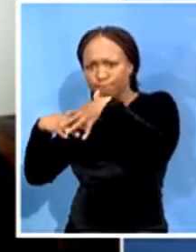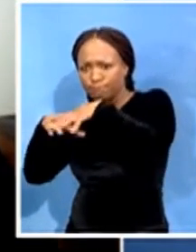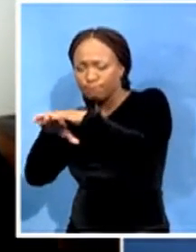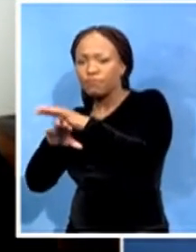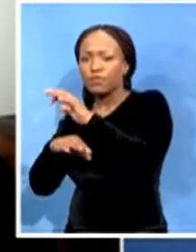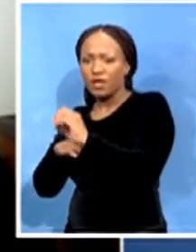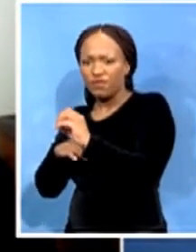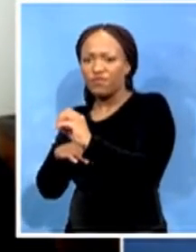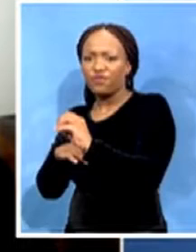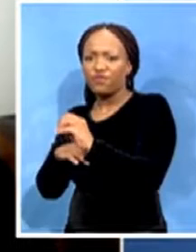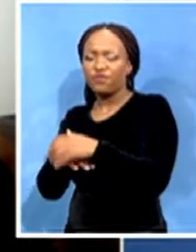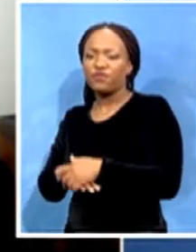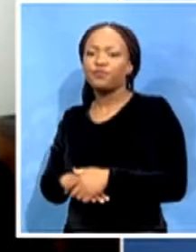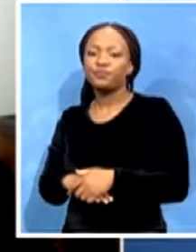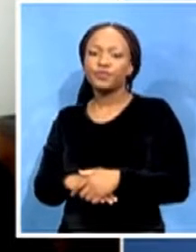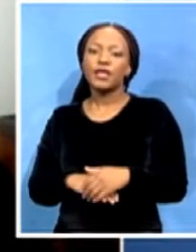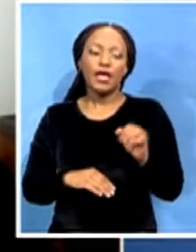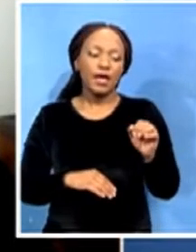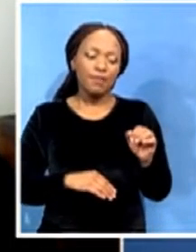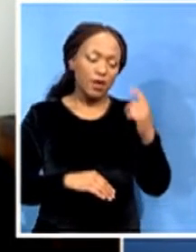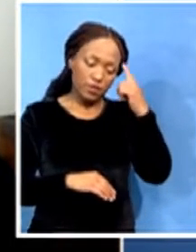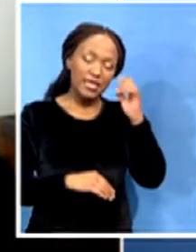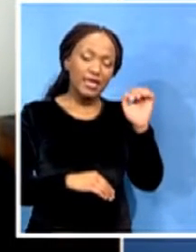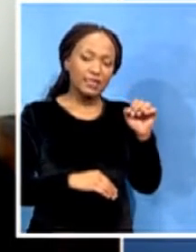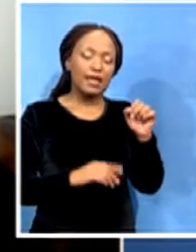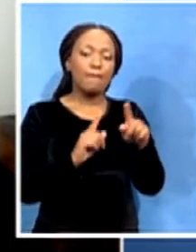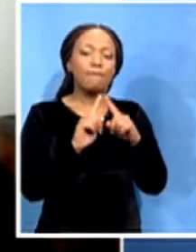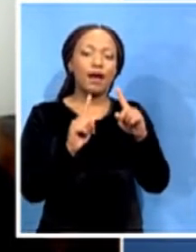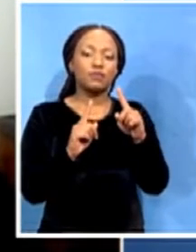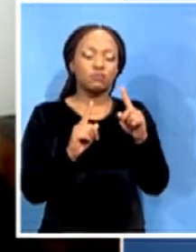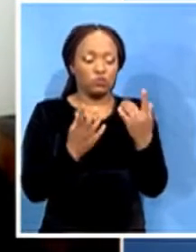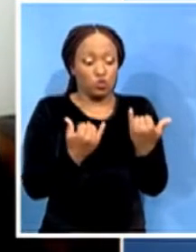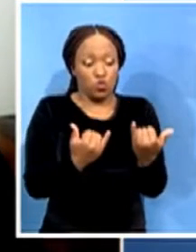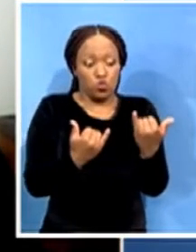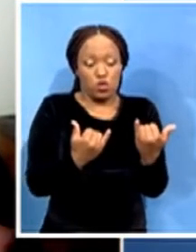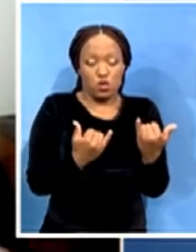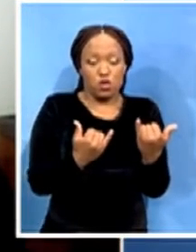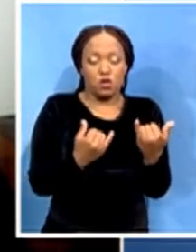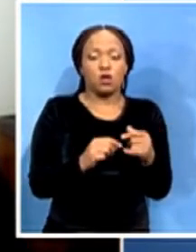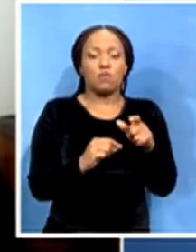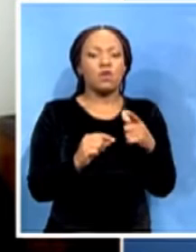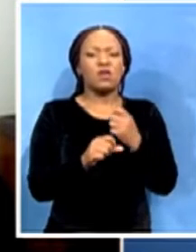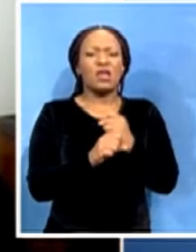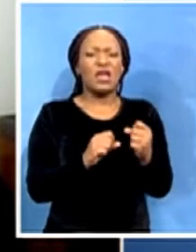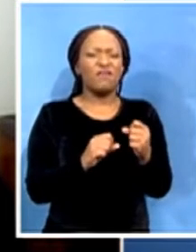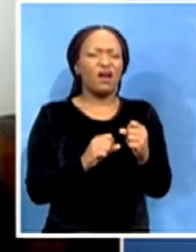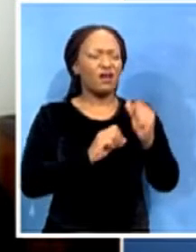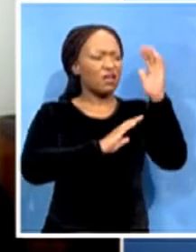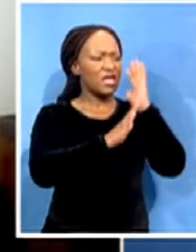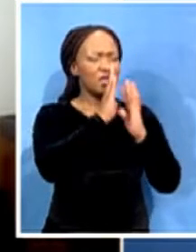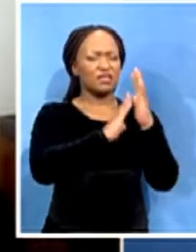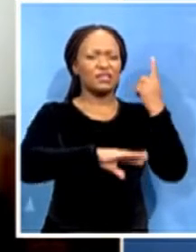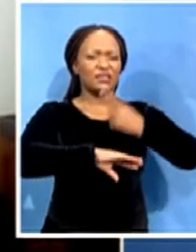Yeah. And I think, you know, people don't dive deep enough on Heritage Day. It's fine if you want to wear your